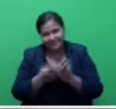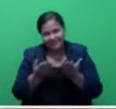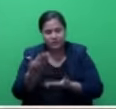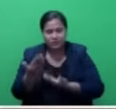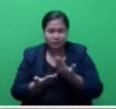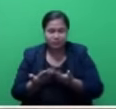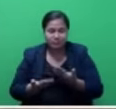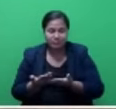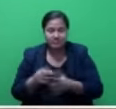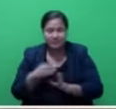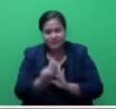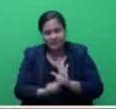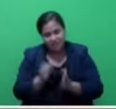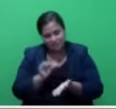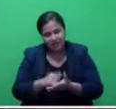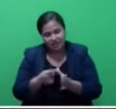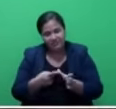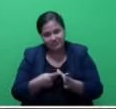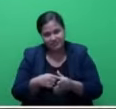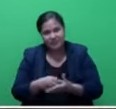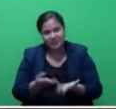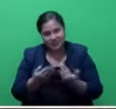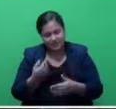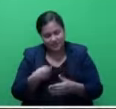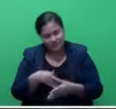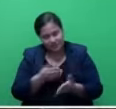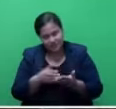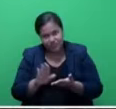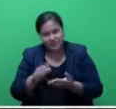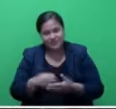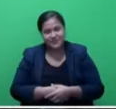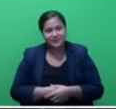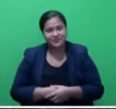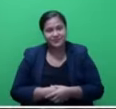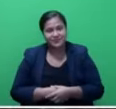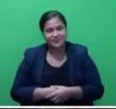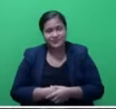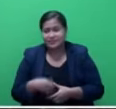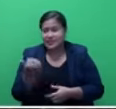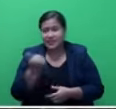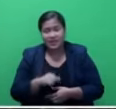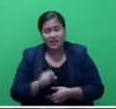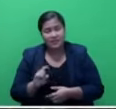the right of reply given to me as a member moving this motion. Thank you, sir. Is there a seconder?